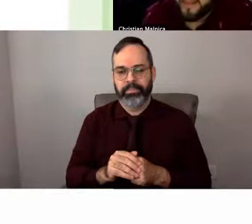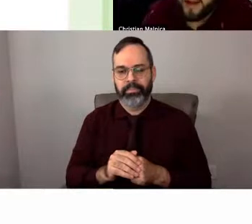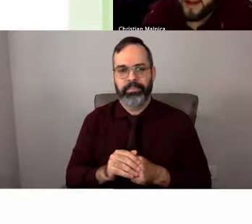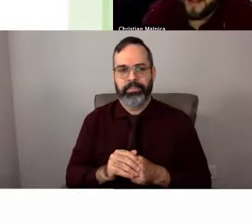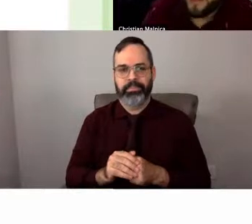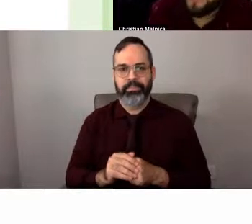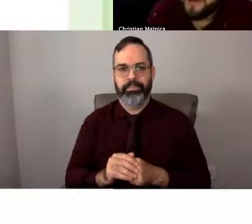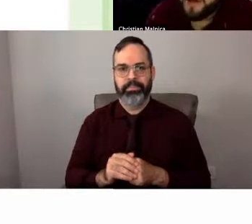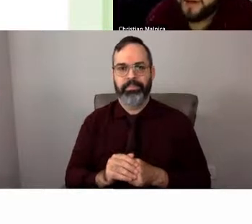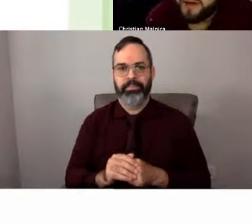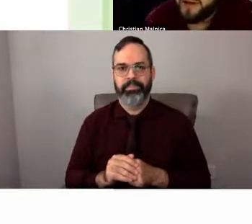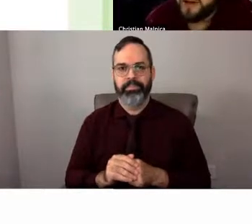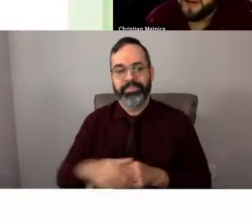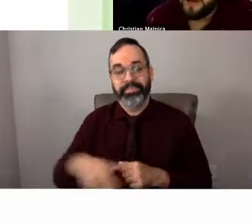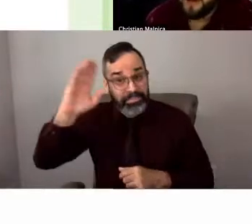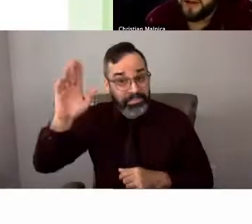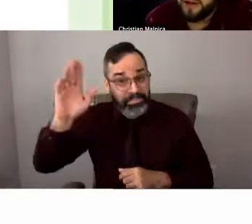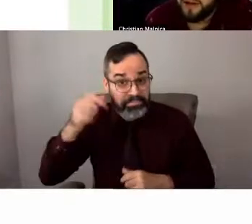Hi, can you hear me?